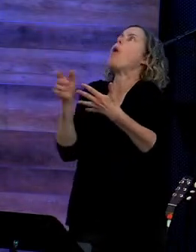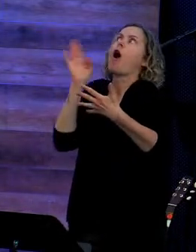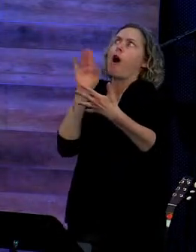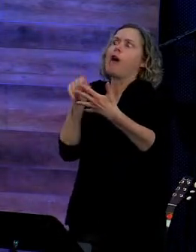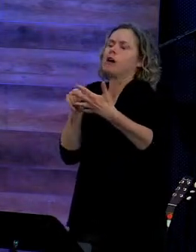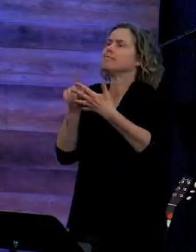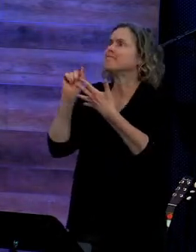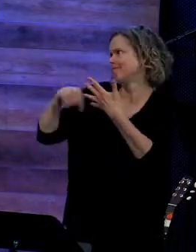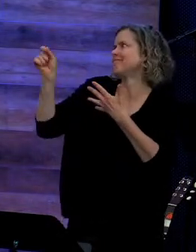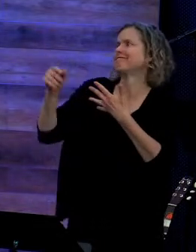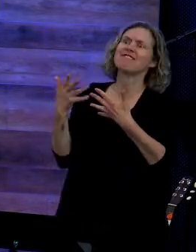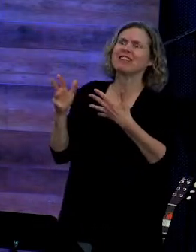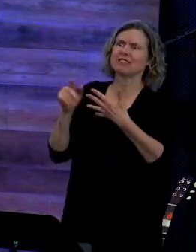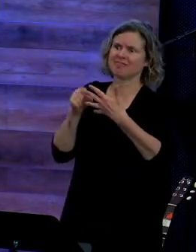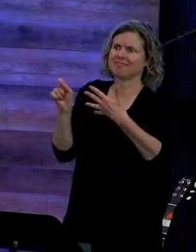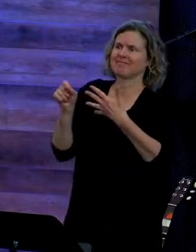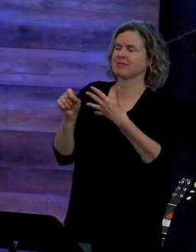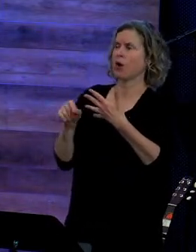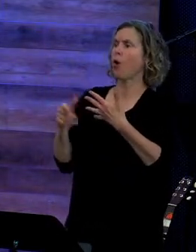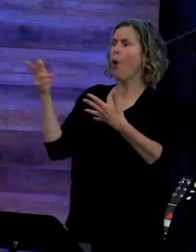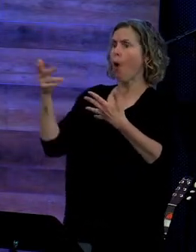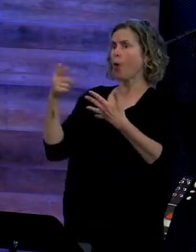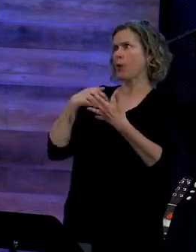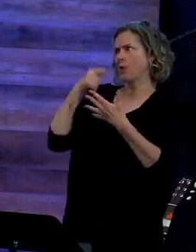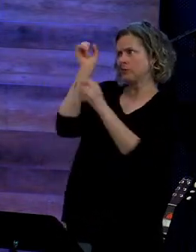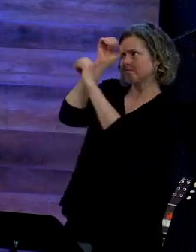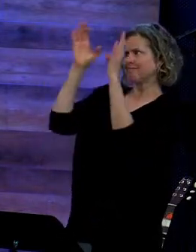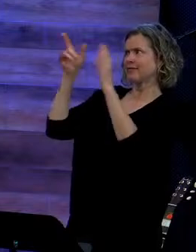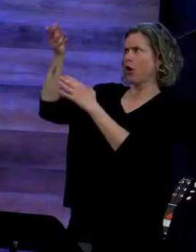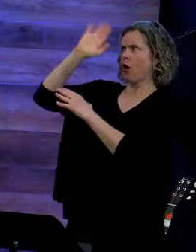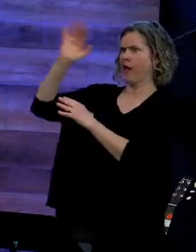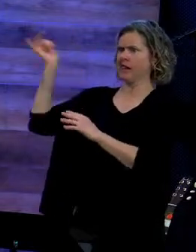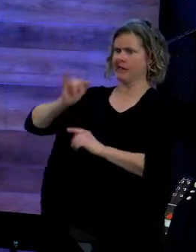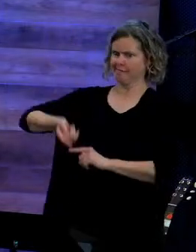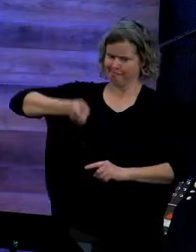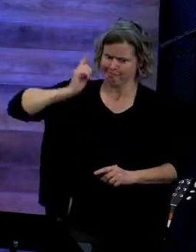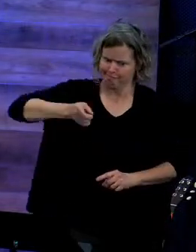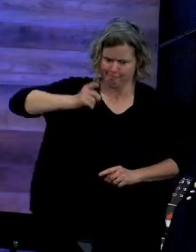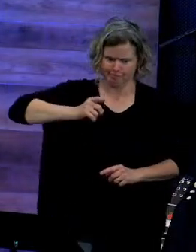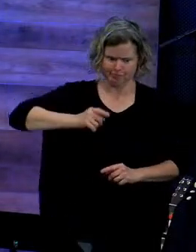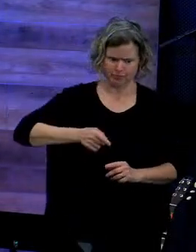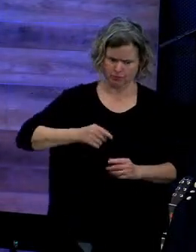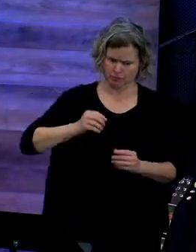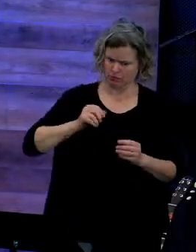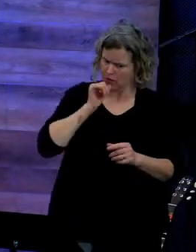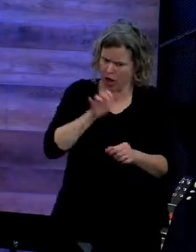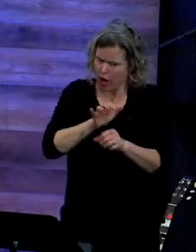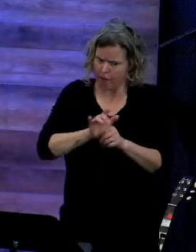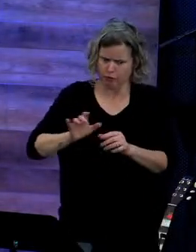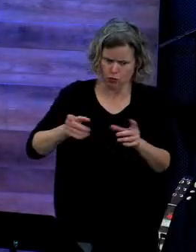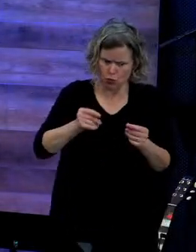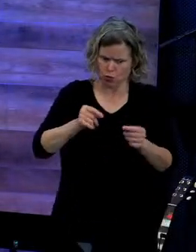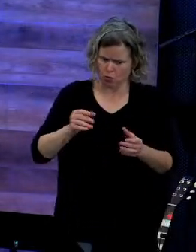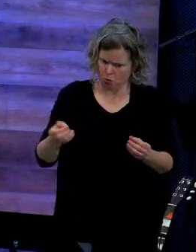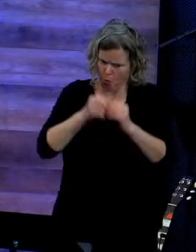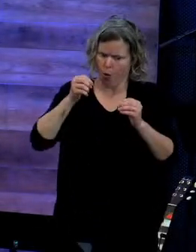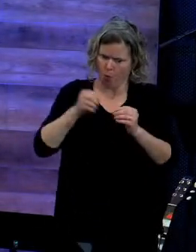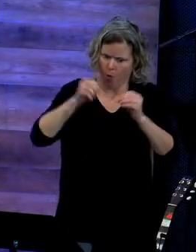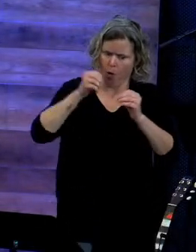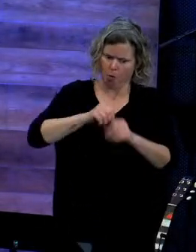says, not enough, keep working harder. And when that happens, we begin to treat God as though we need